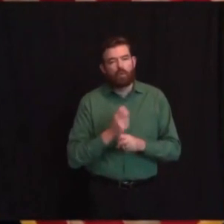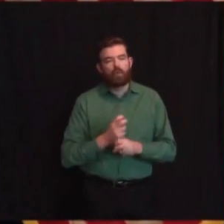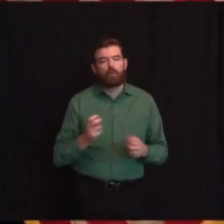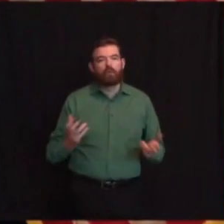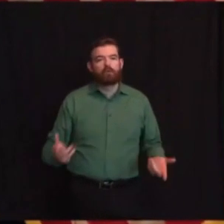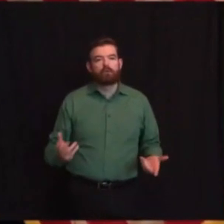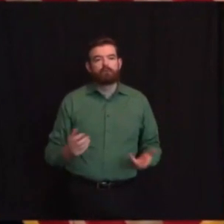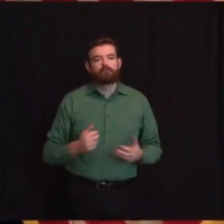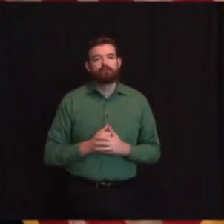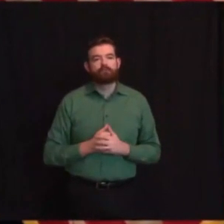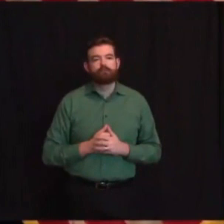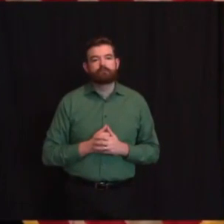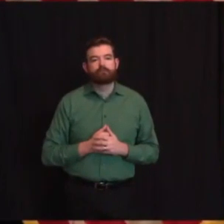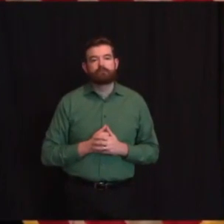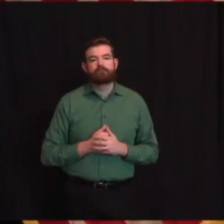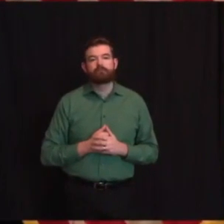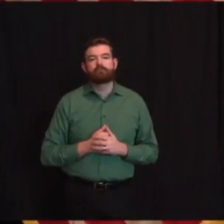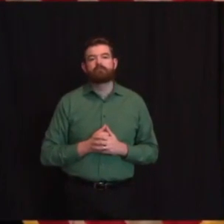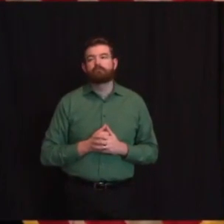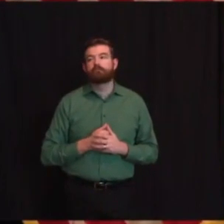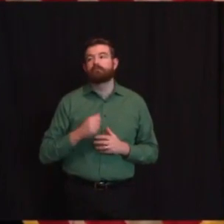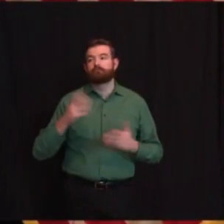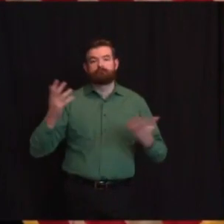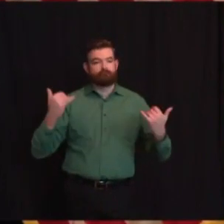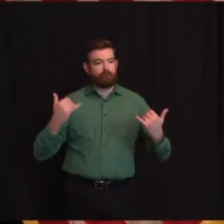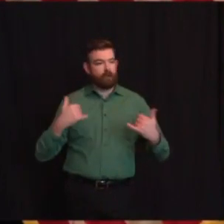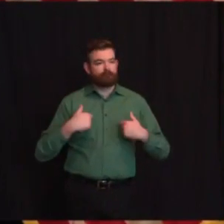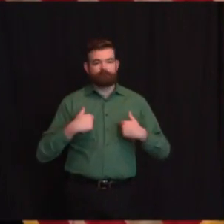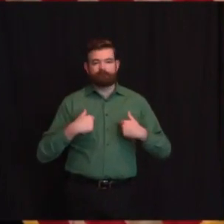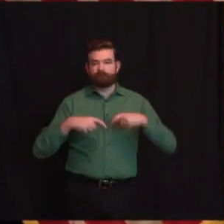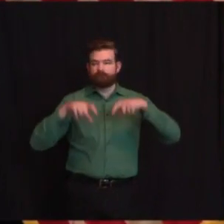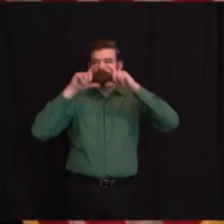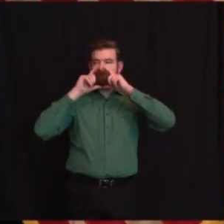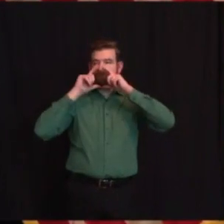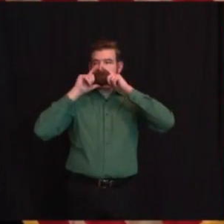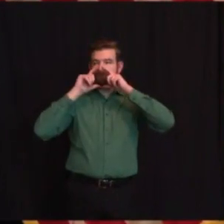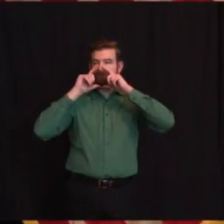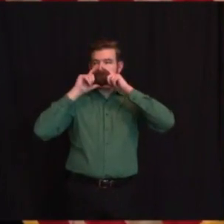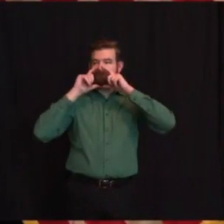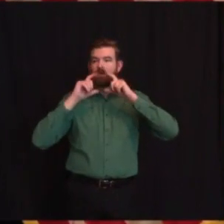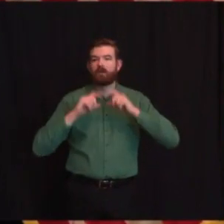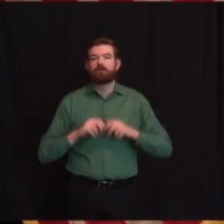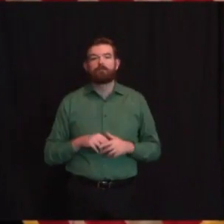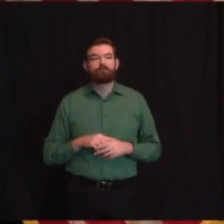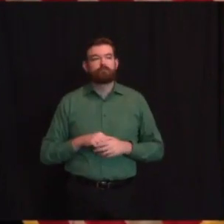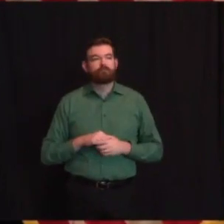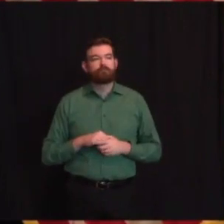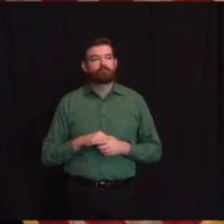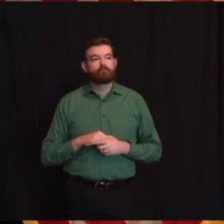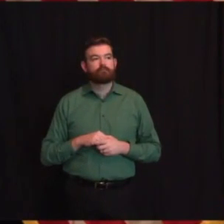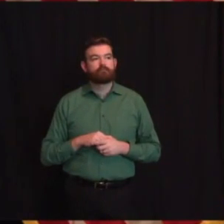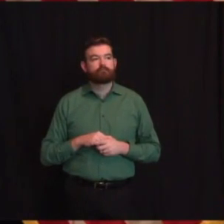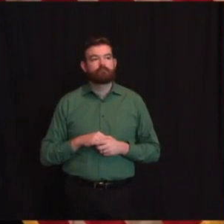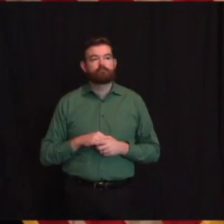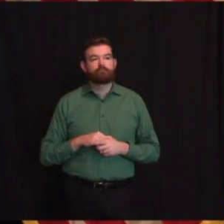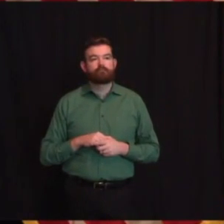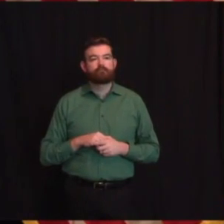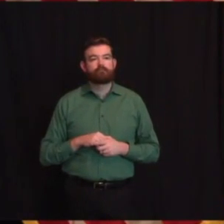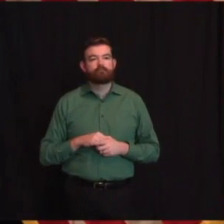and I see that these allow me to do one of two notches here, which is a particular